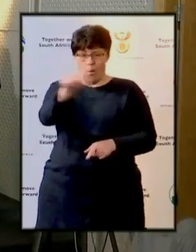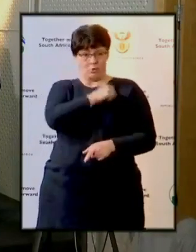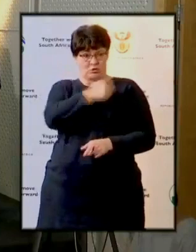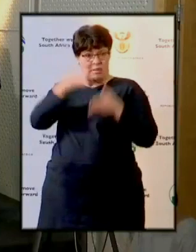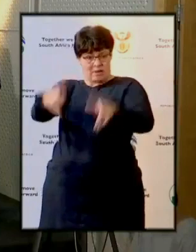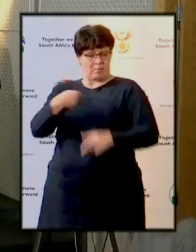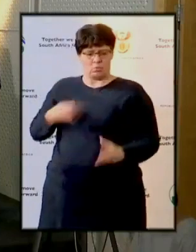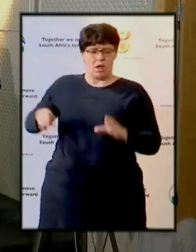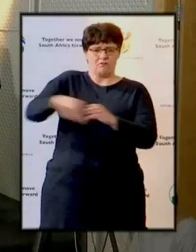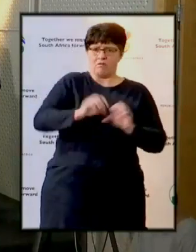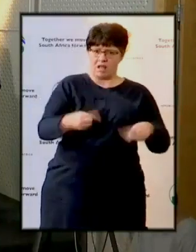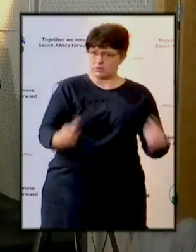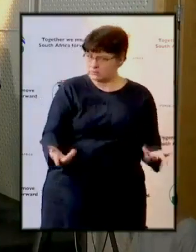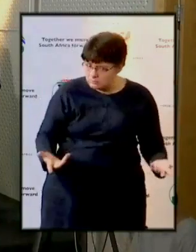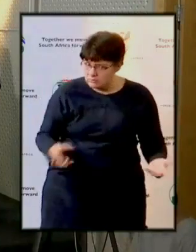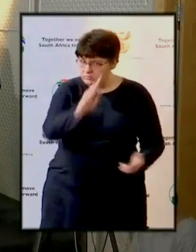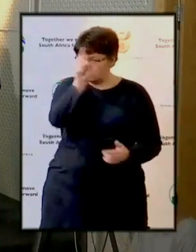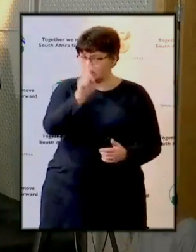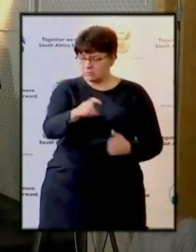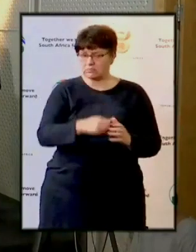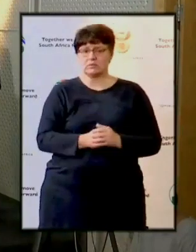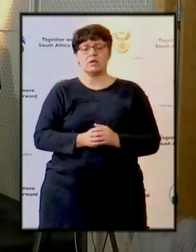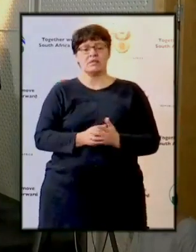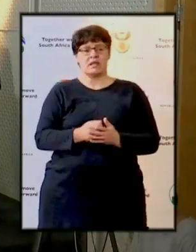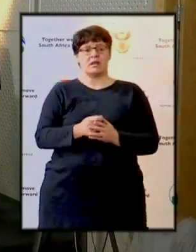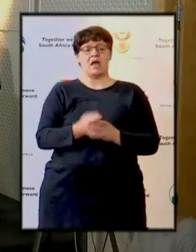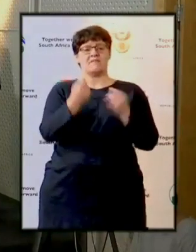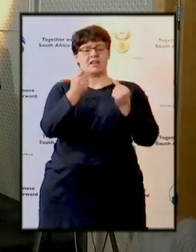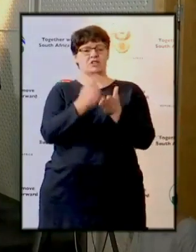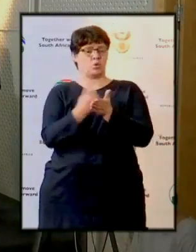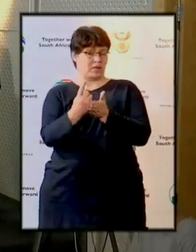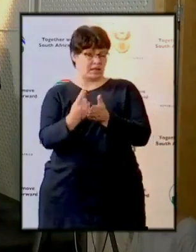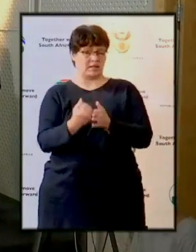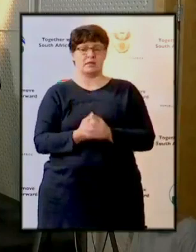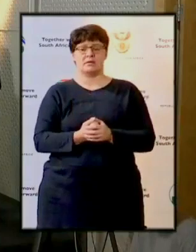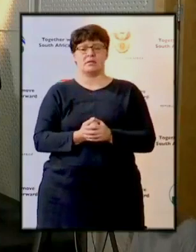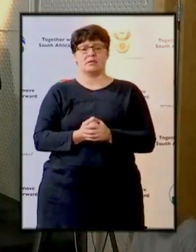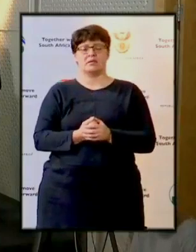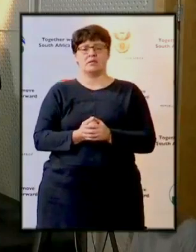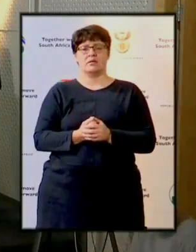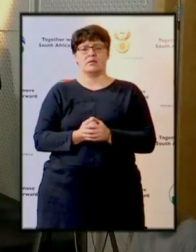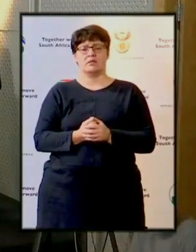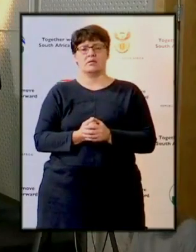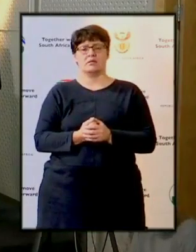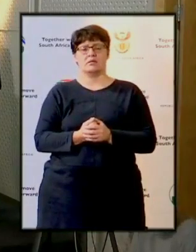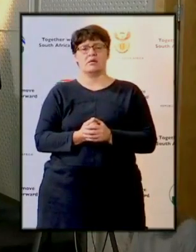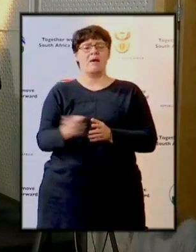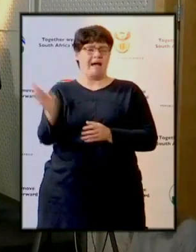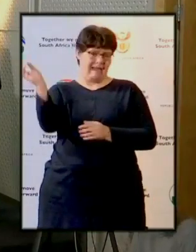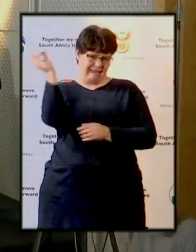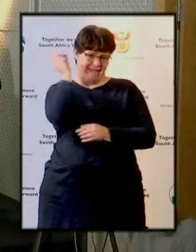the fifth question is from Miriam Issa from Finweek. She's asking, we